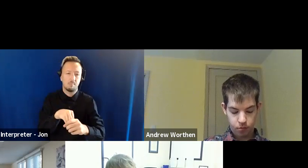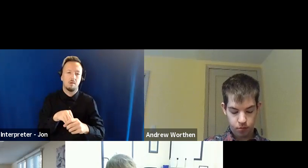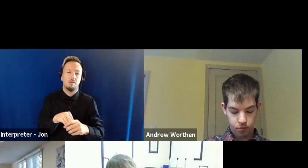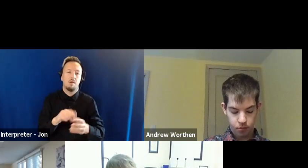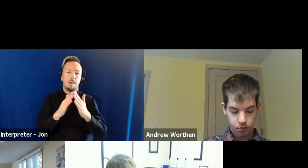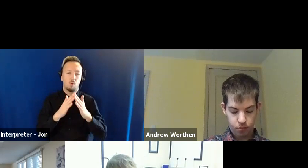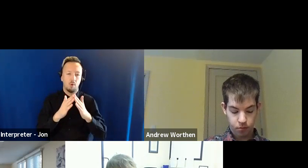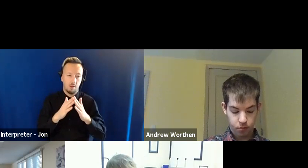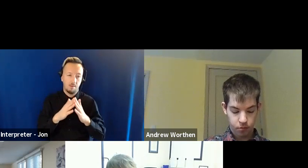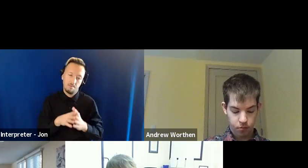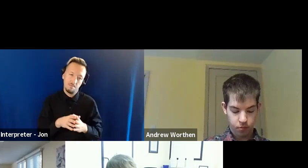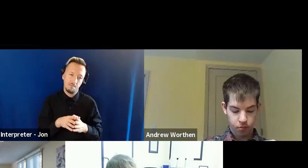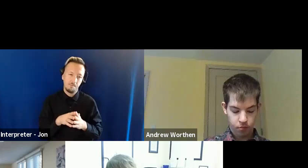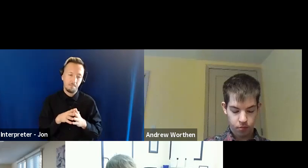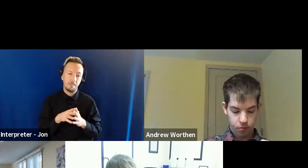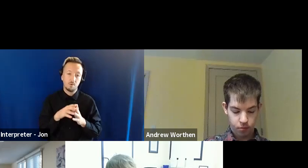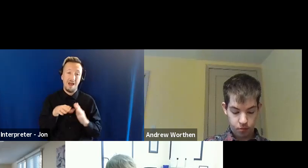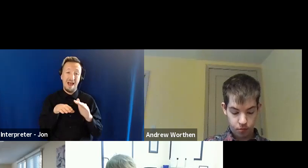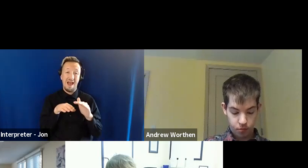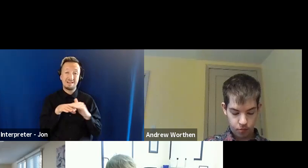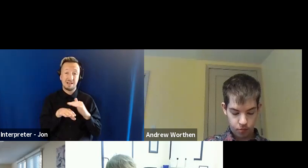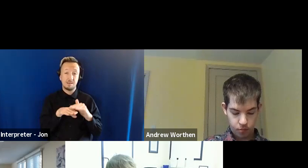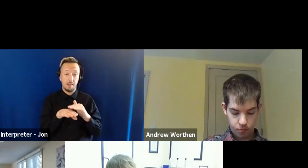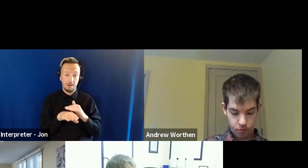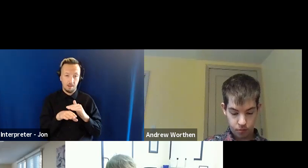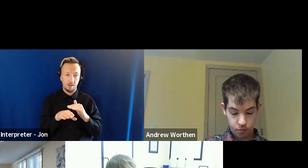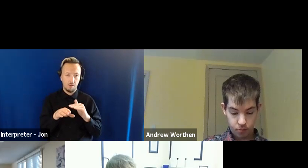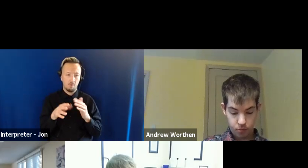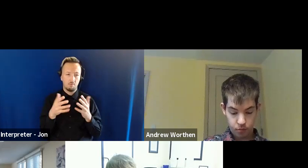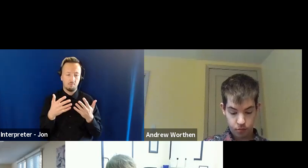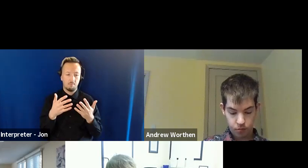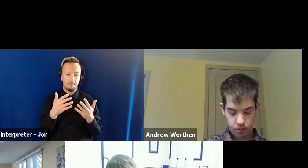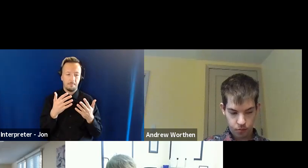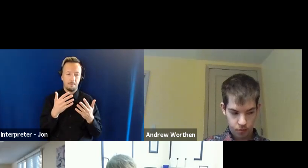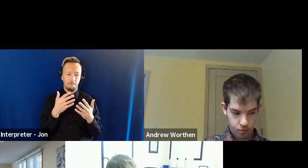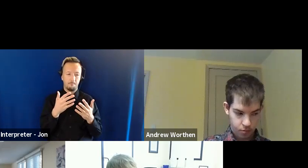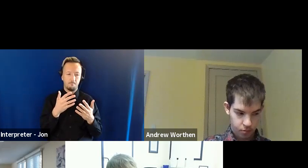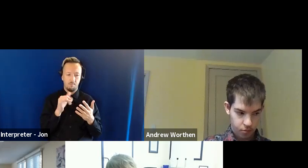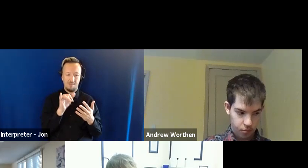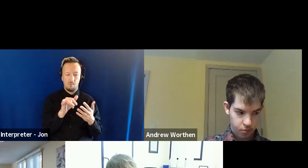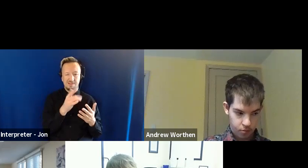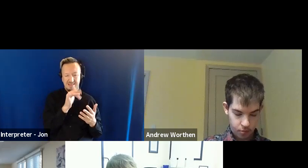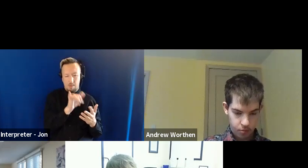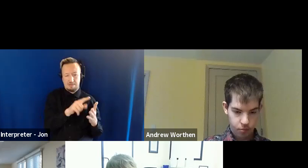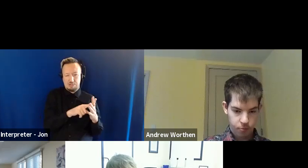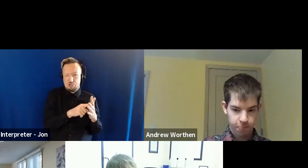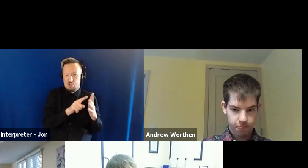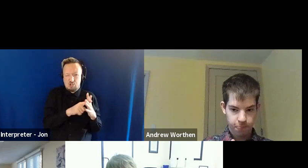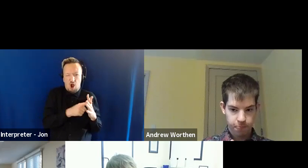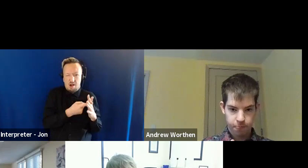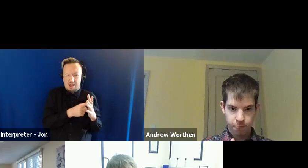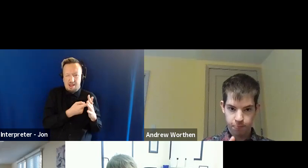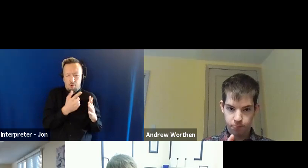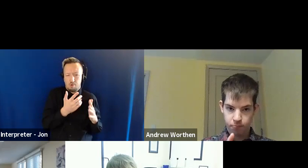communities. So accessibility was in its early stages, I think. And I think one of the things that